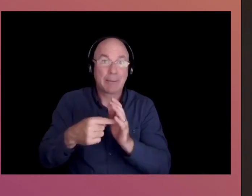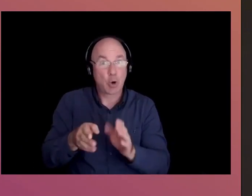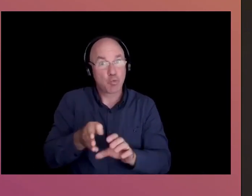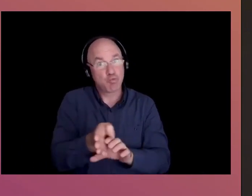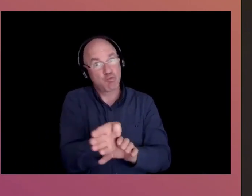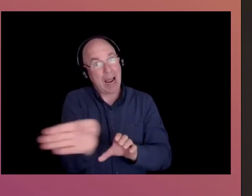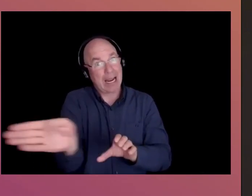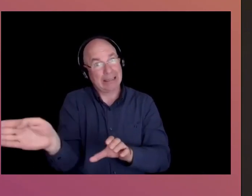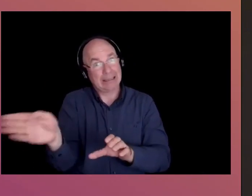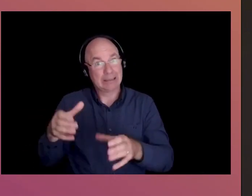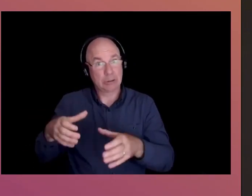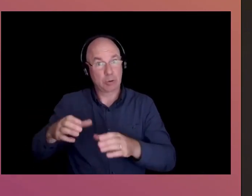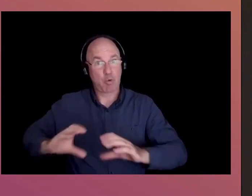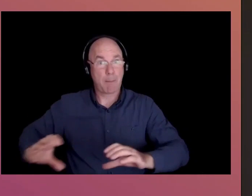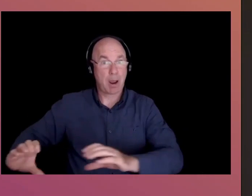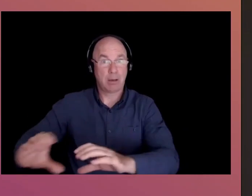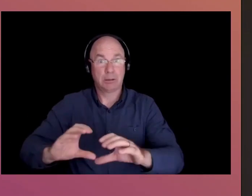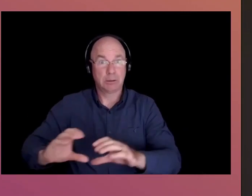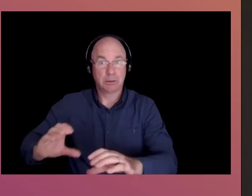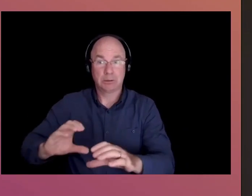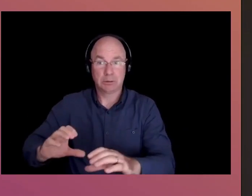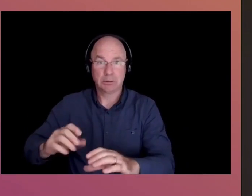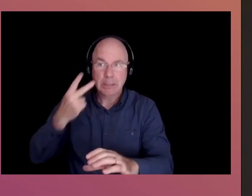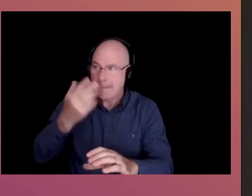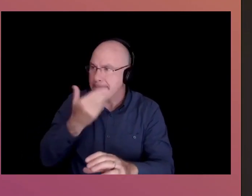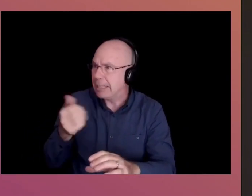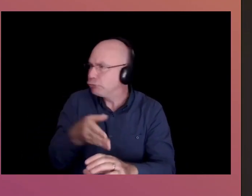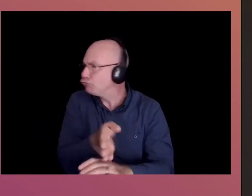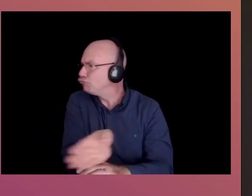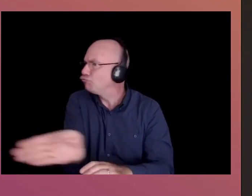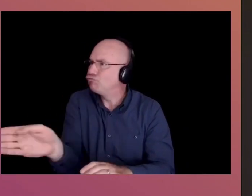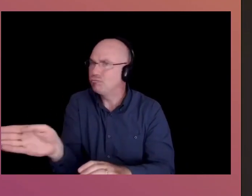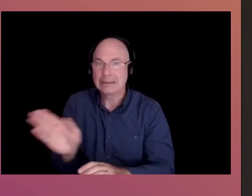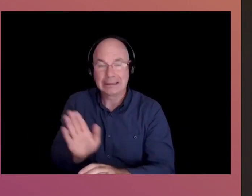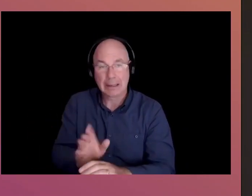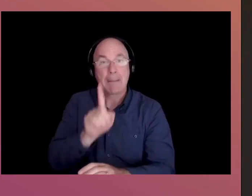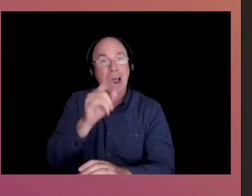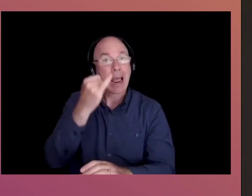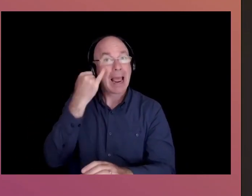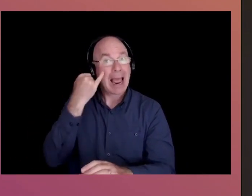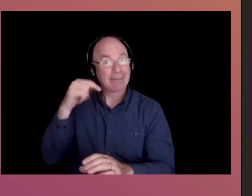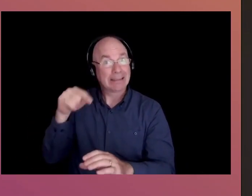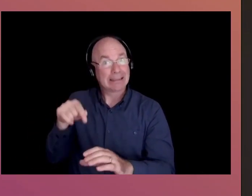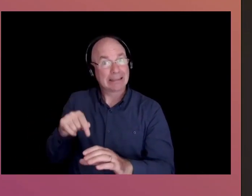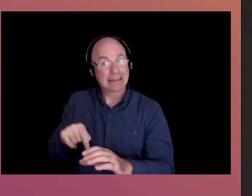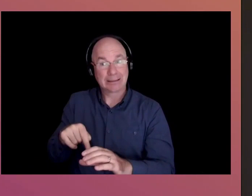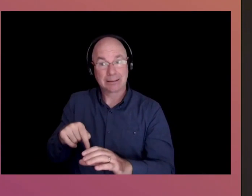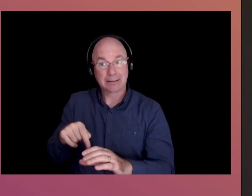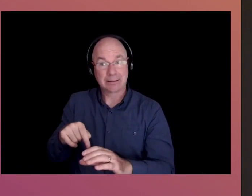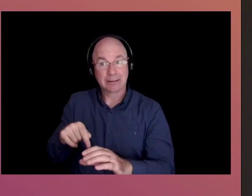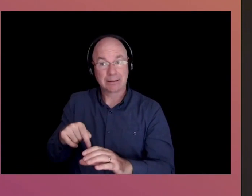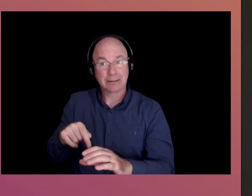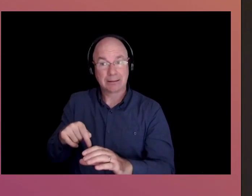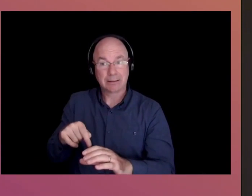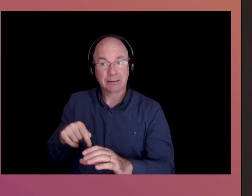will pick up the optimized route. But if our robot did that, they will bump me to the